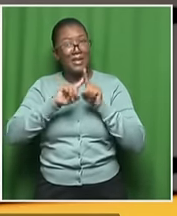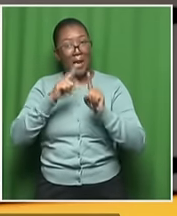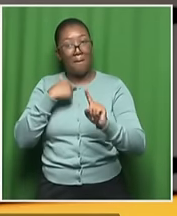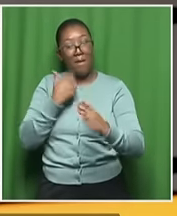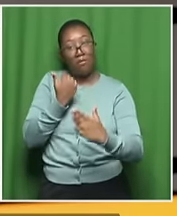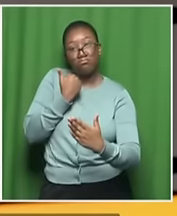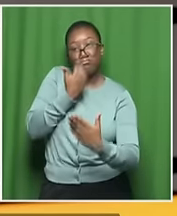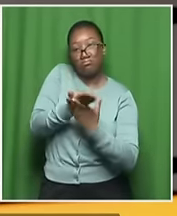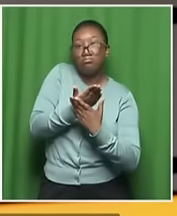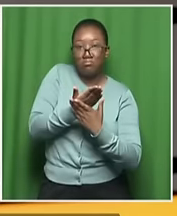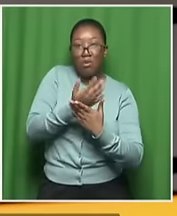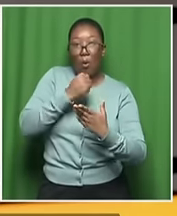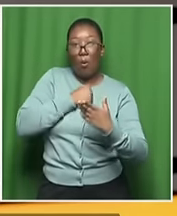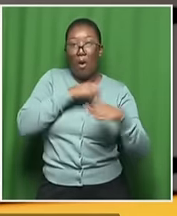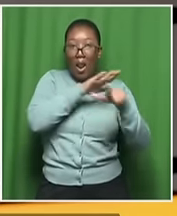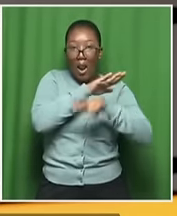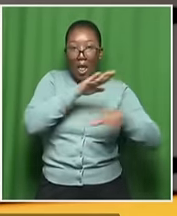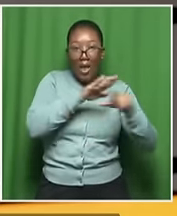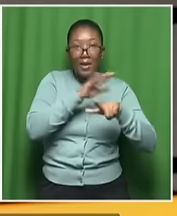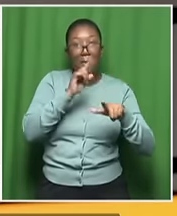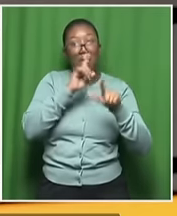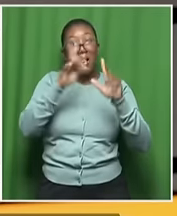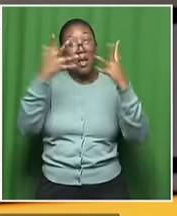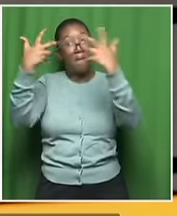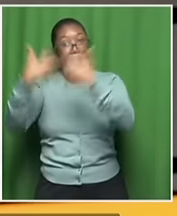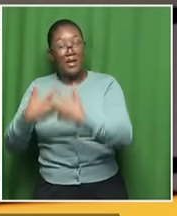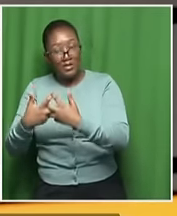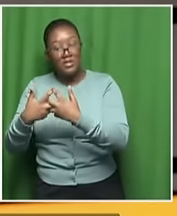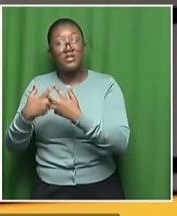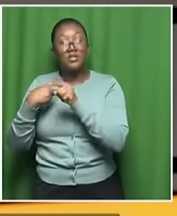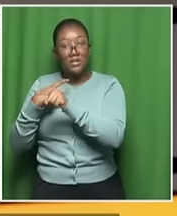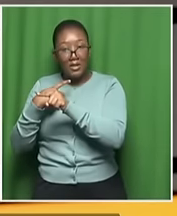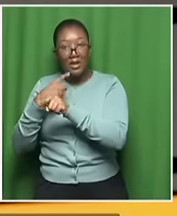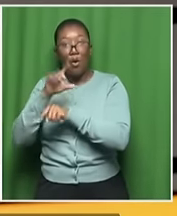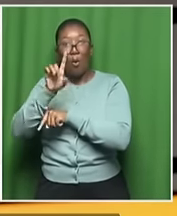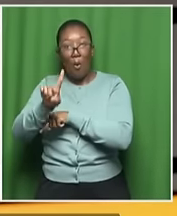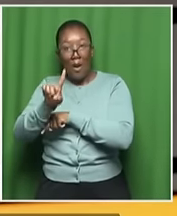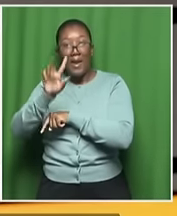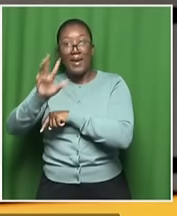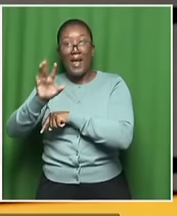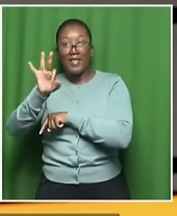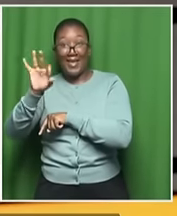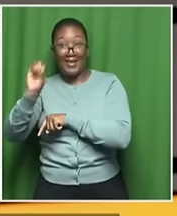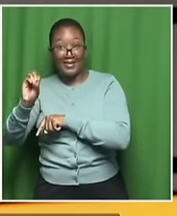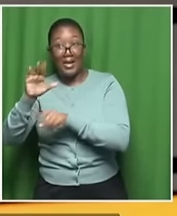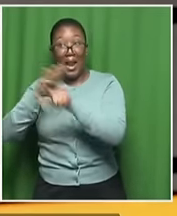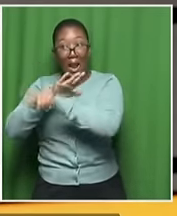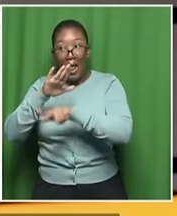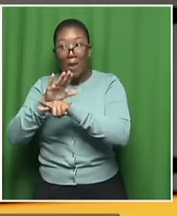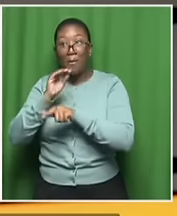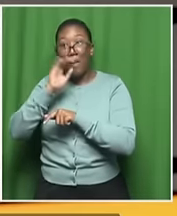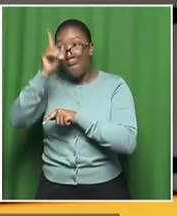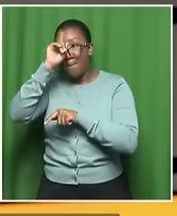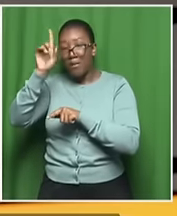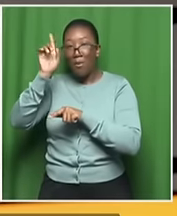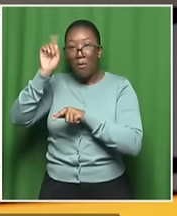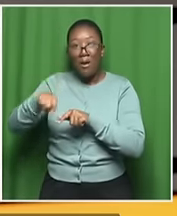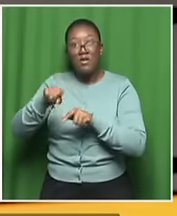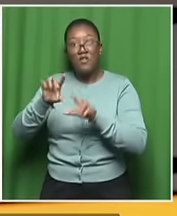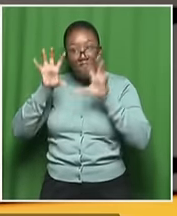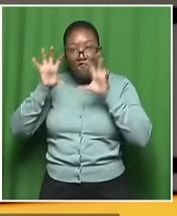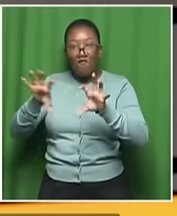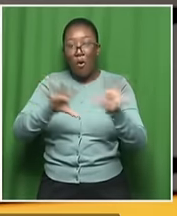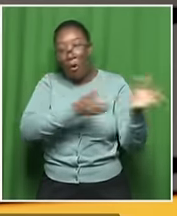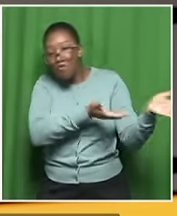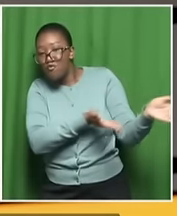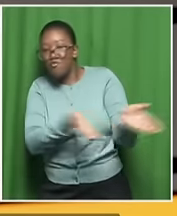was connected with the 1913 Land Acts, where people were forcefully removed. So there was restitution